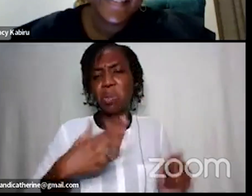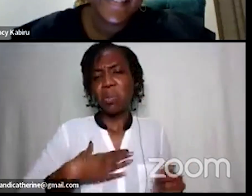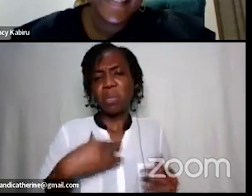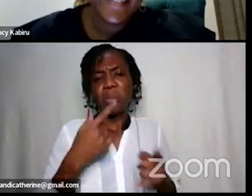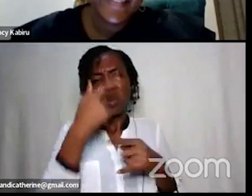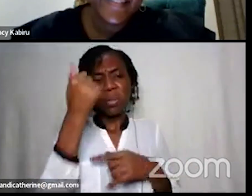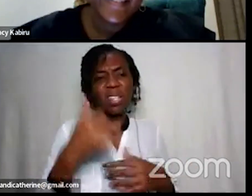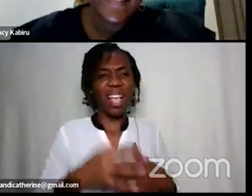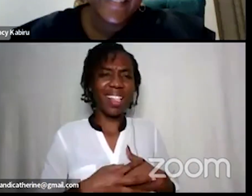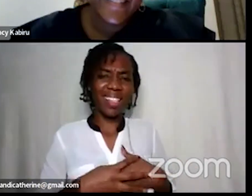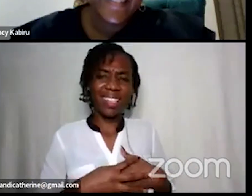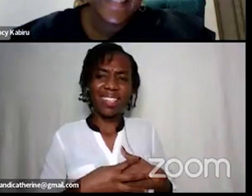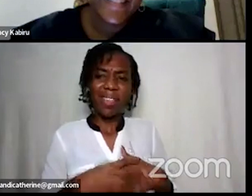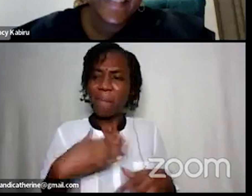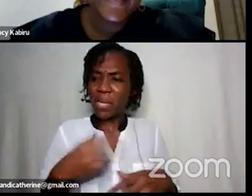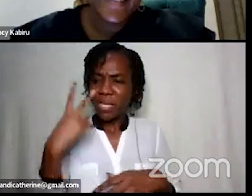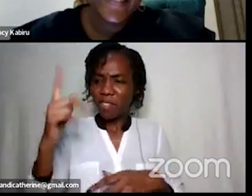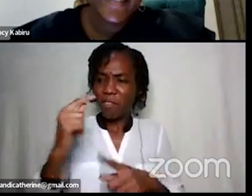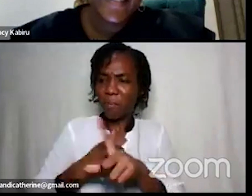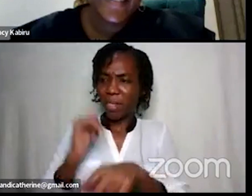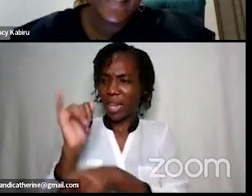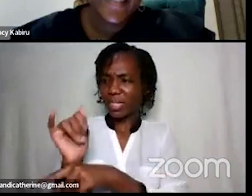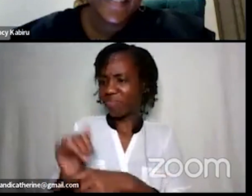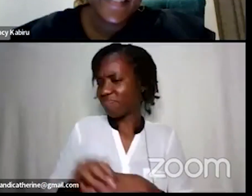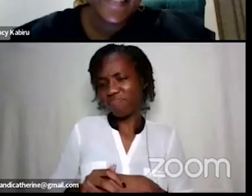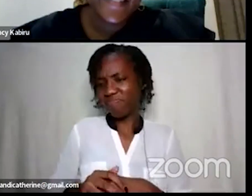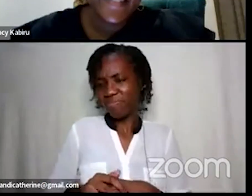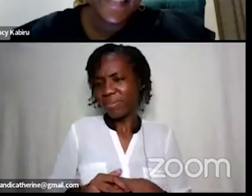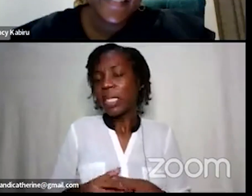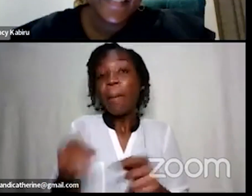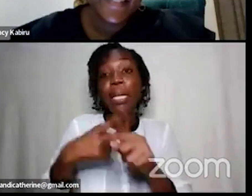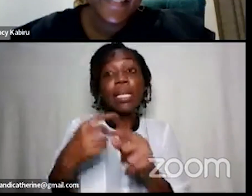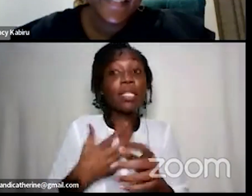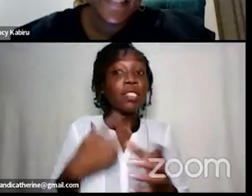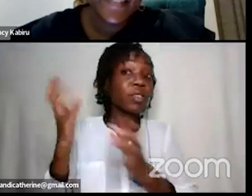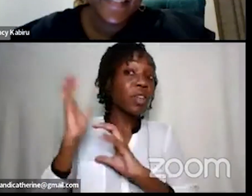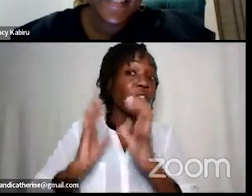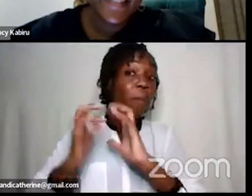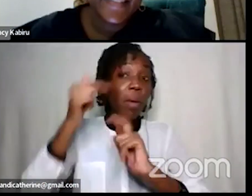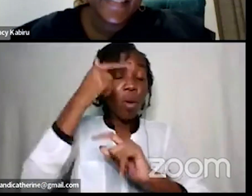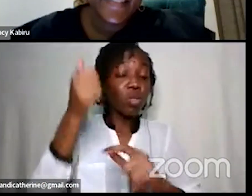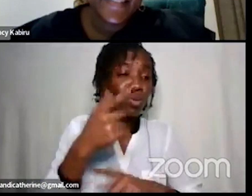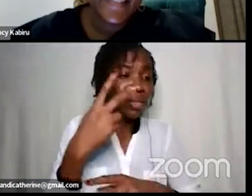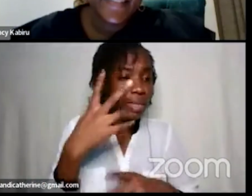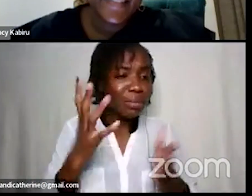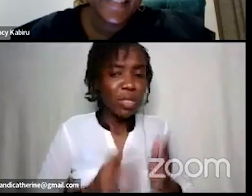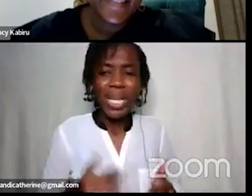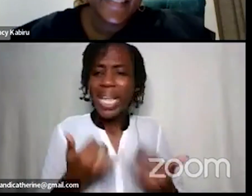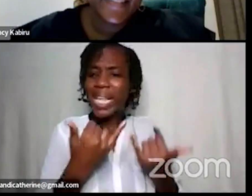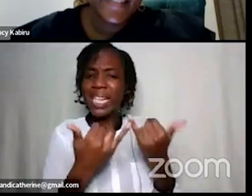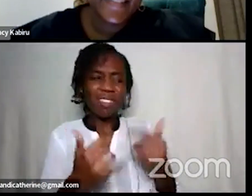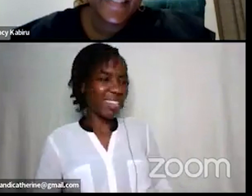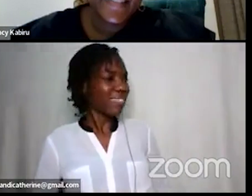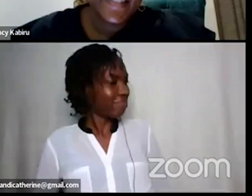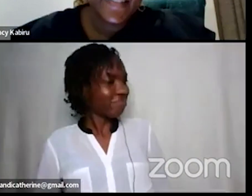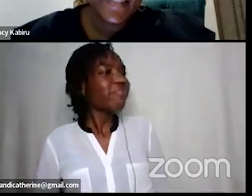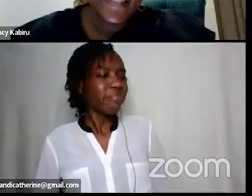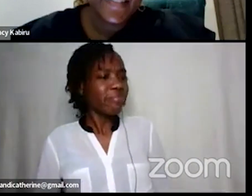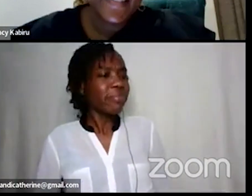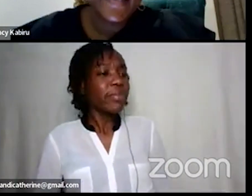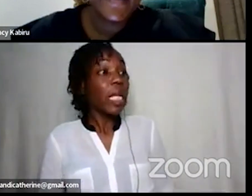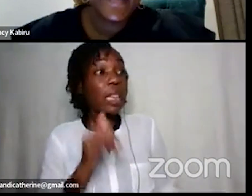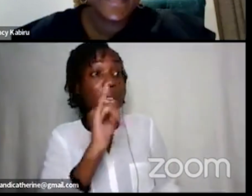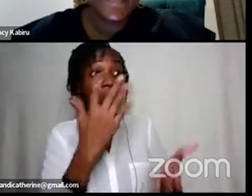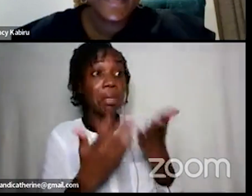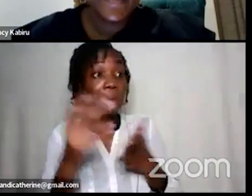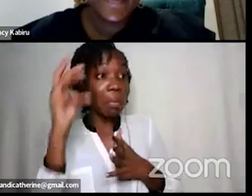I've looked at it from that angle. But we are very confused. I mean, every time you see someone, in fact, nowadays I'm like, okay, that could be a mental illness. But I